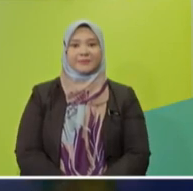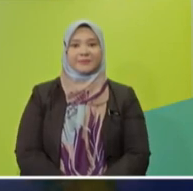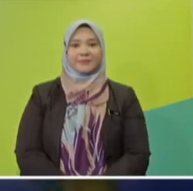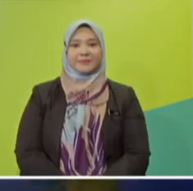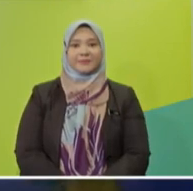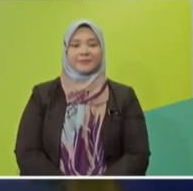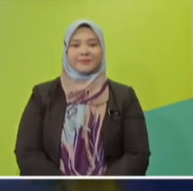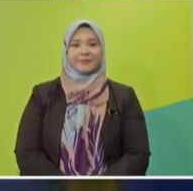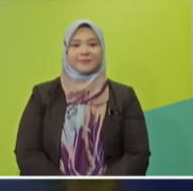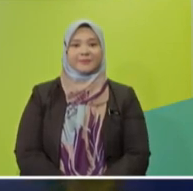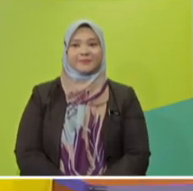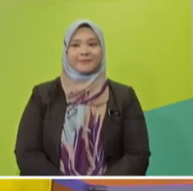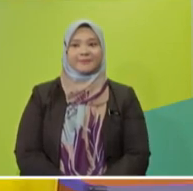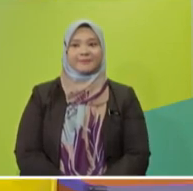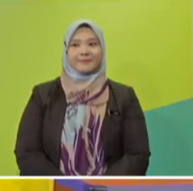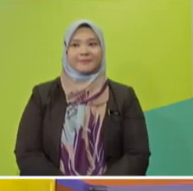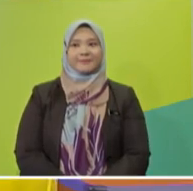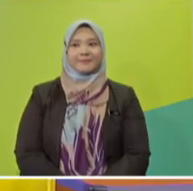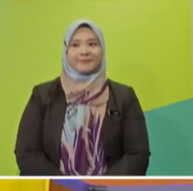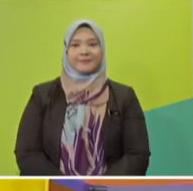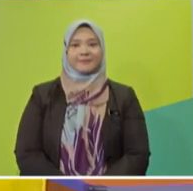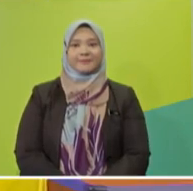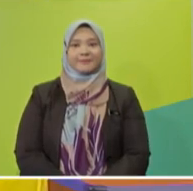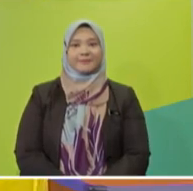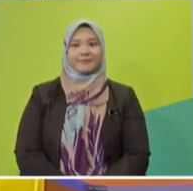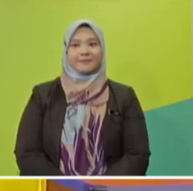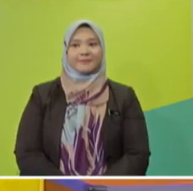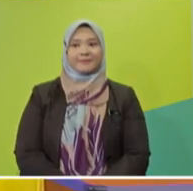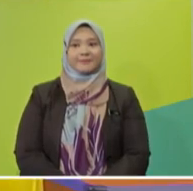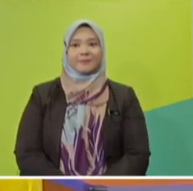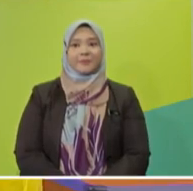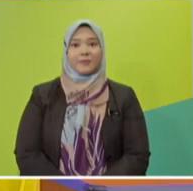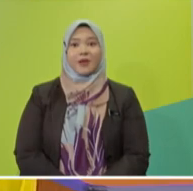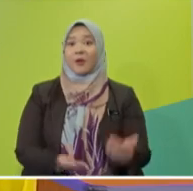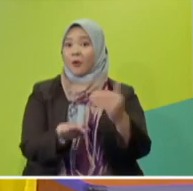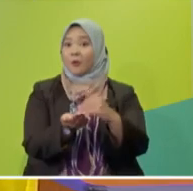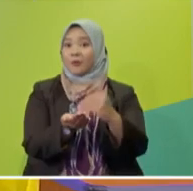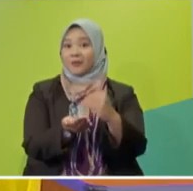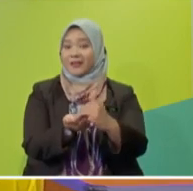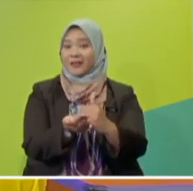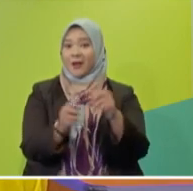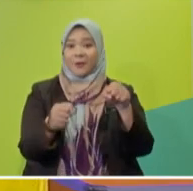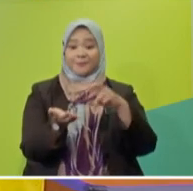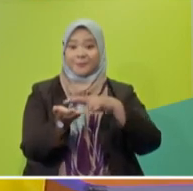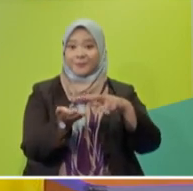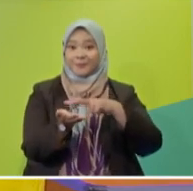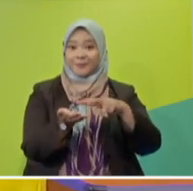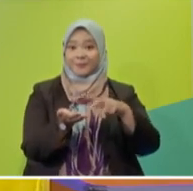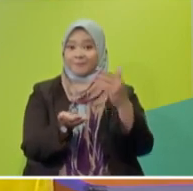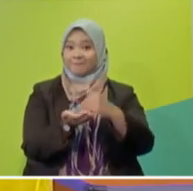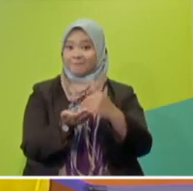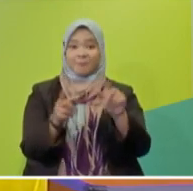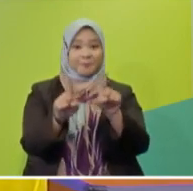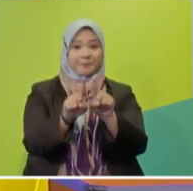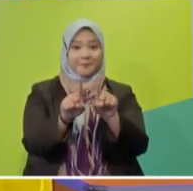try once more? Yes, teacher, let's it's fun, let's right? give the others a chance as well. Yes, good. Okay, who wants to start first? Raise your hands.